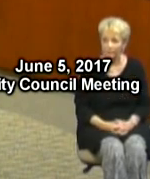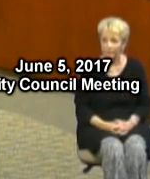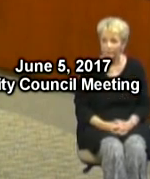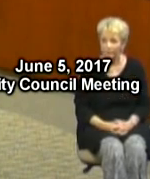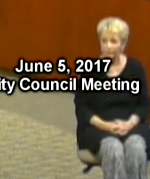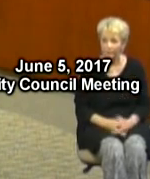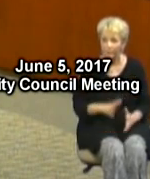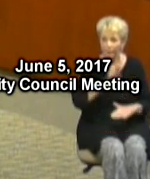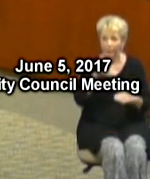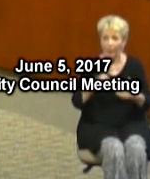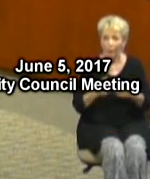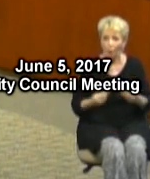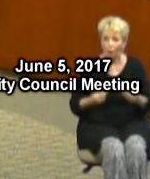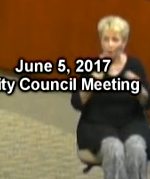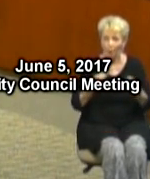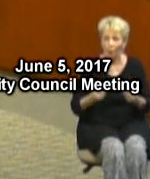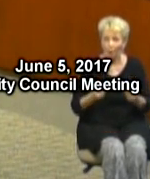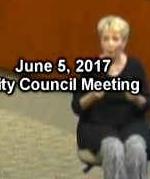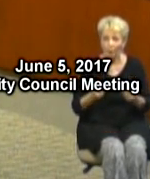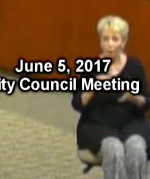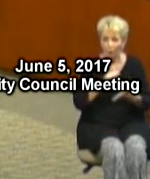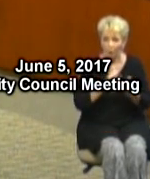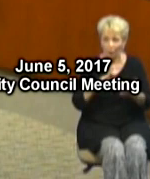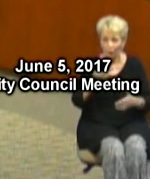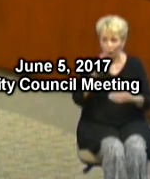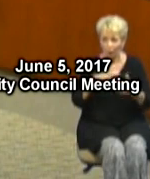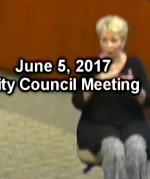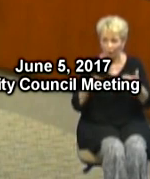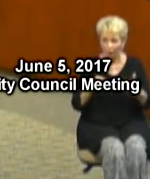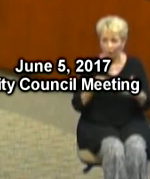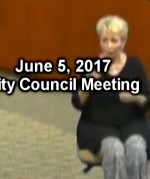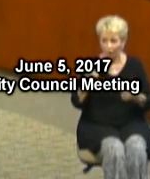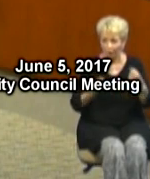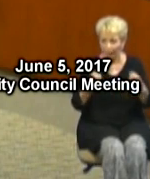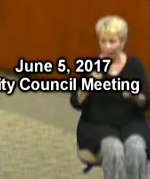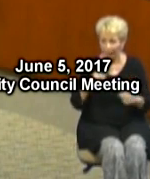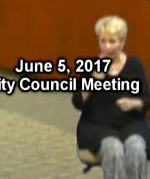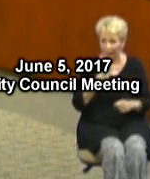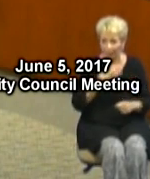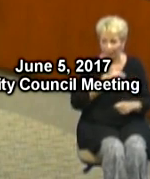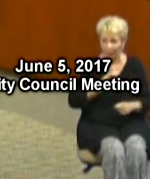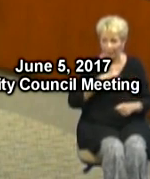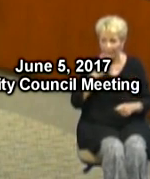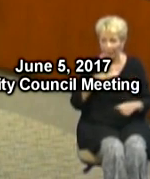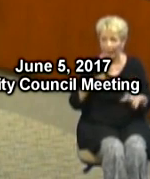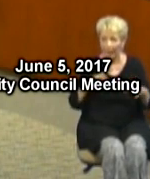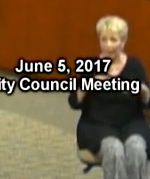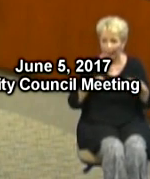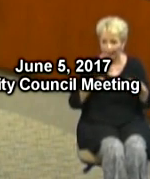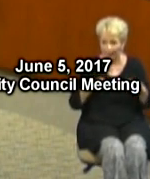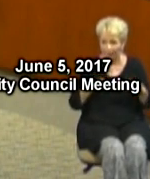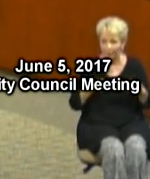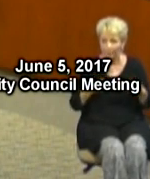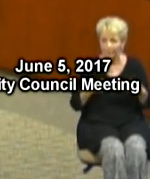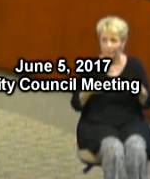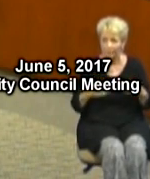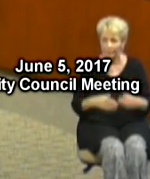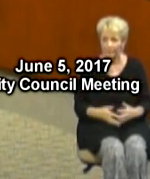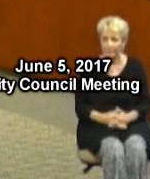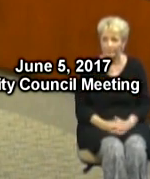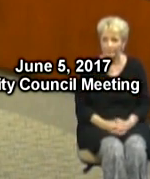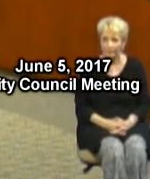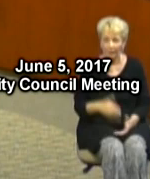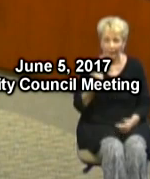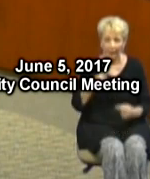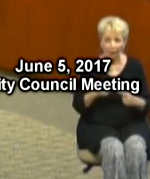All in favor of the motion to remove the $20 vehicle tax, please signify by saying aye. Aye.